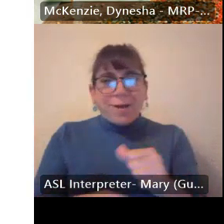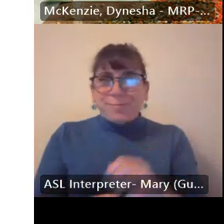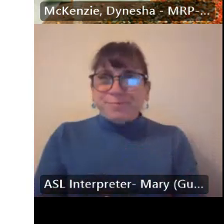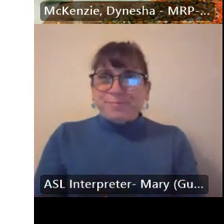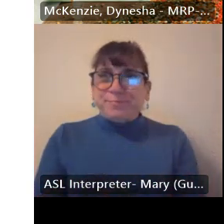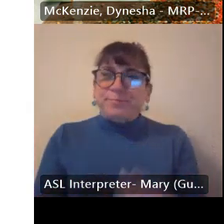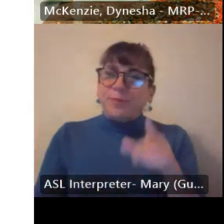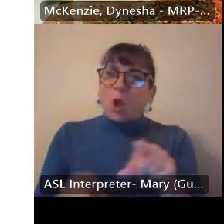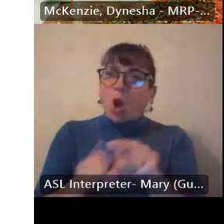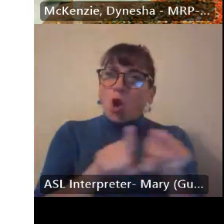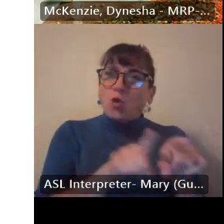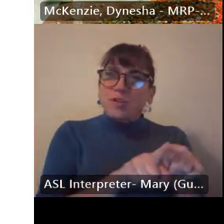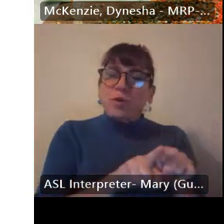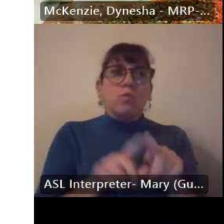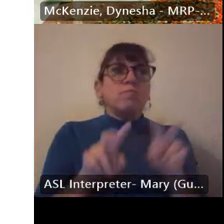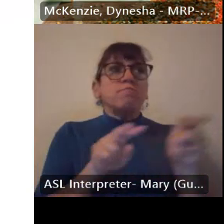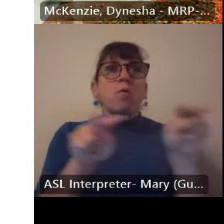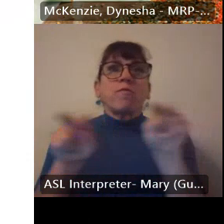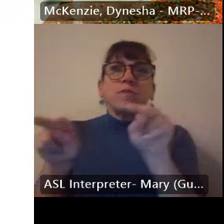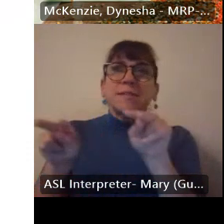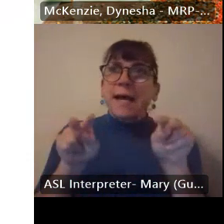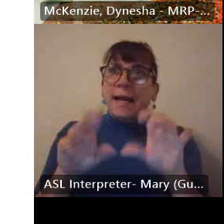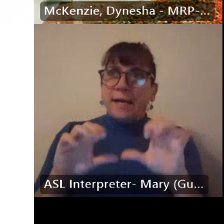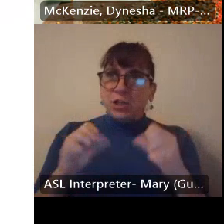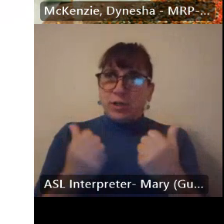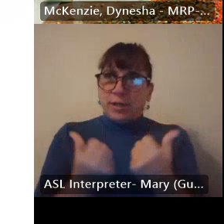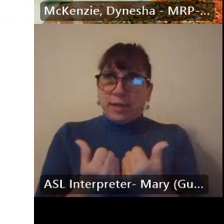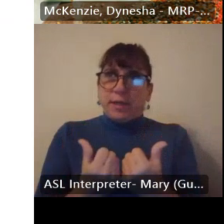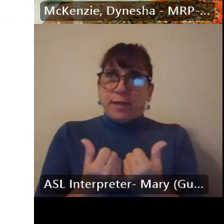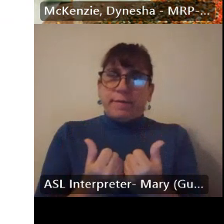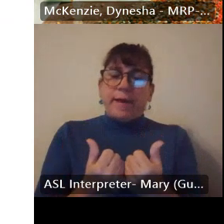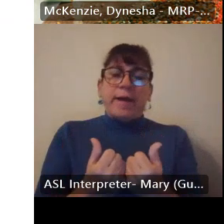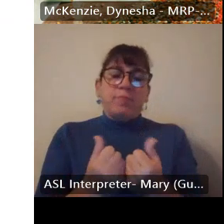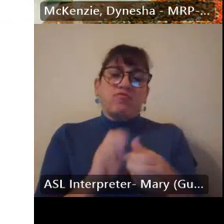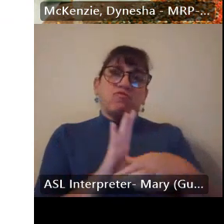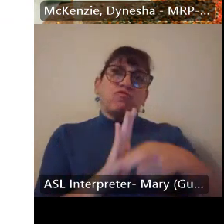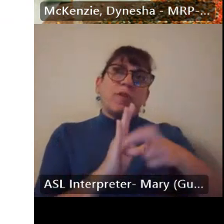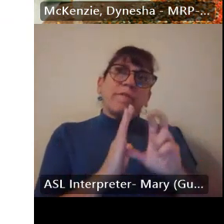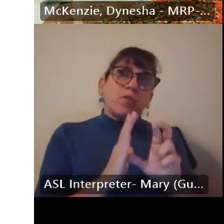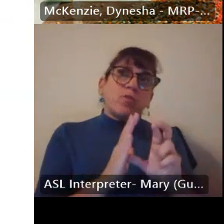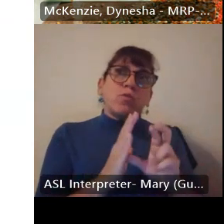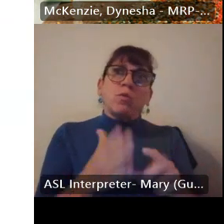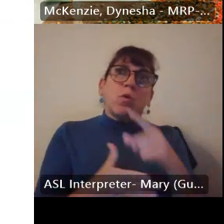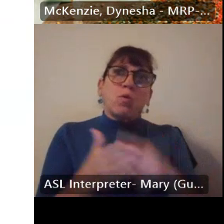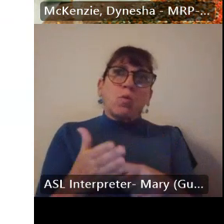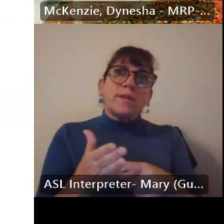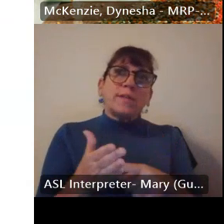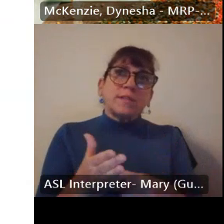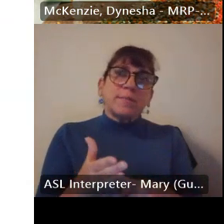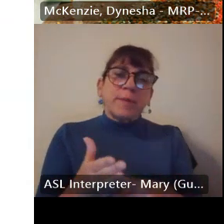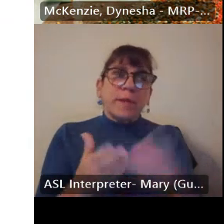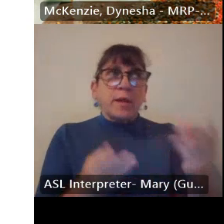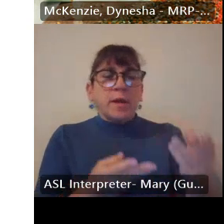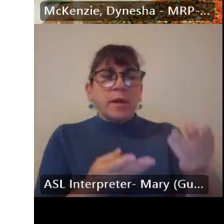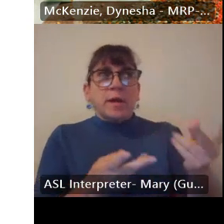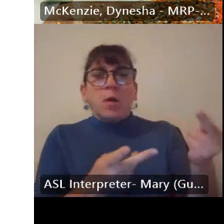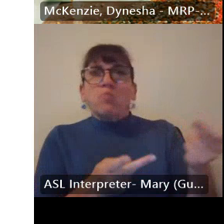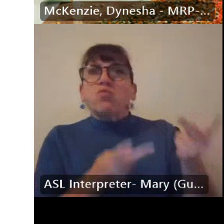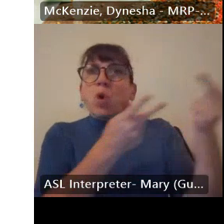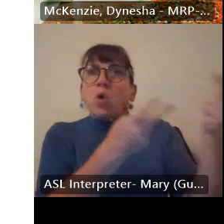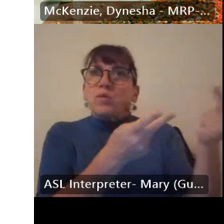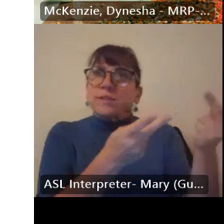There are also the oversight agencies that take a look at what has been proposed in the president's budget. So,